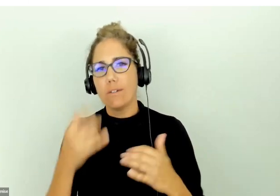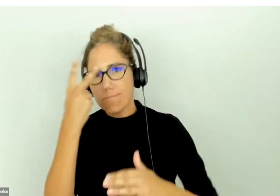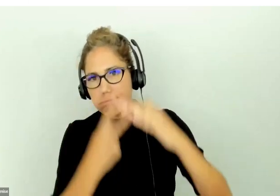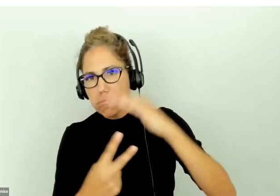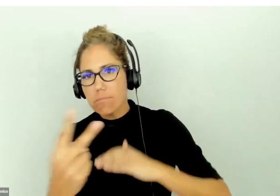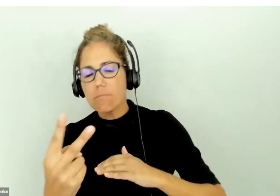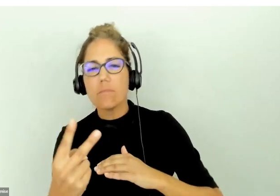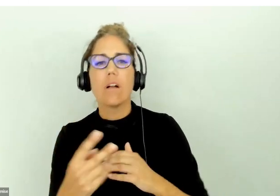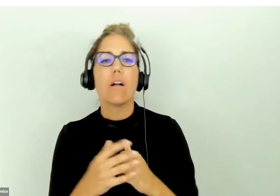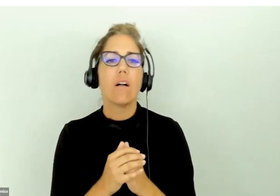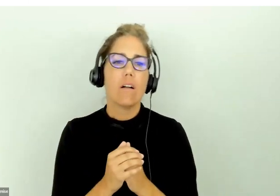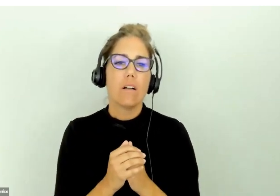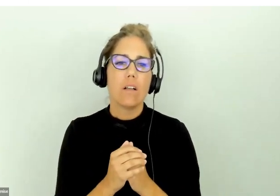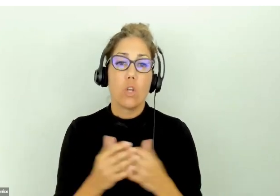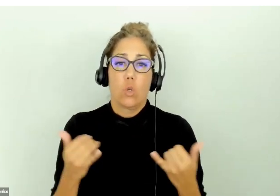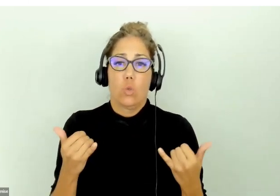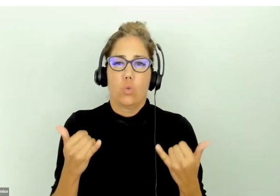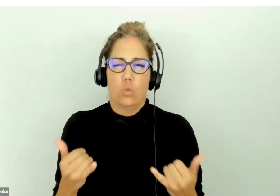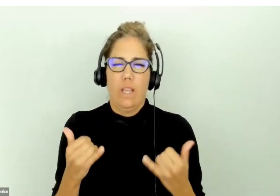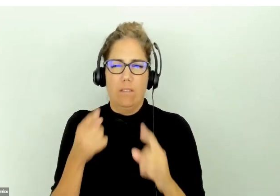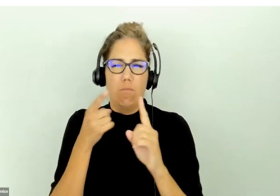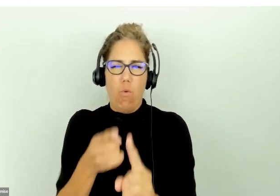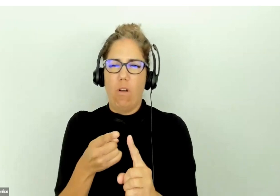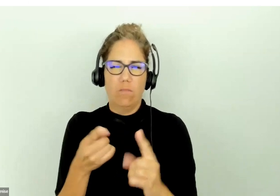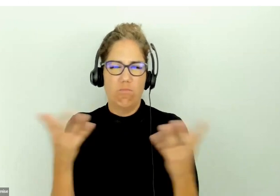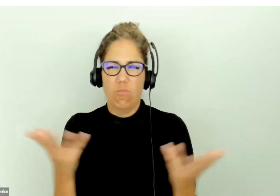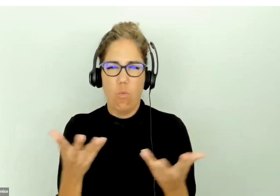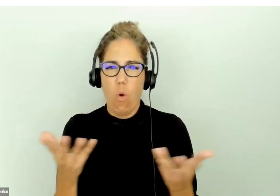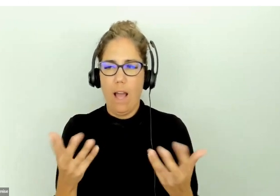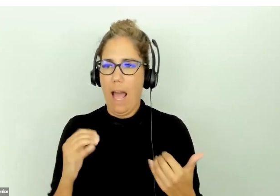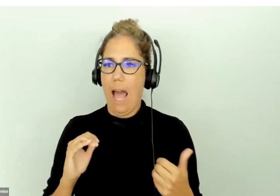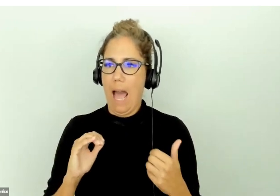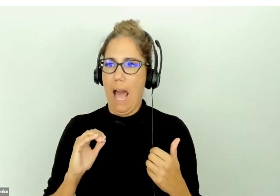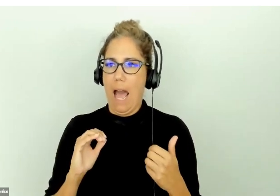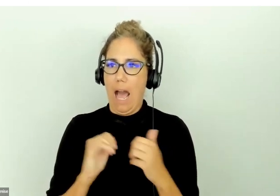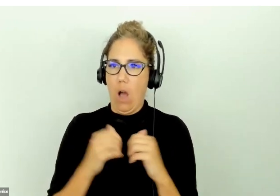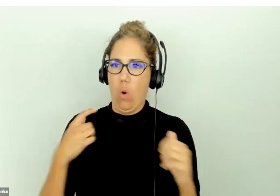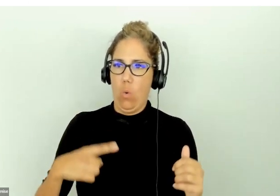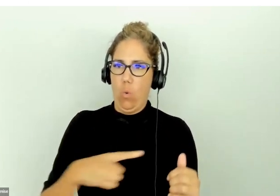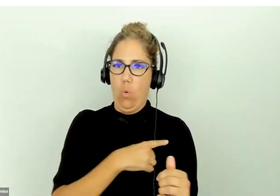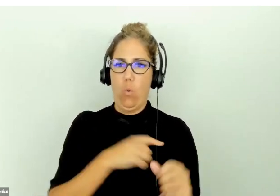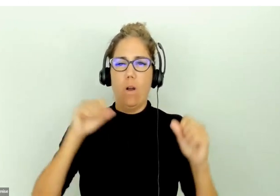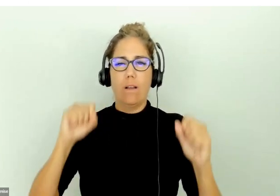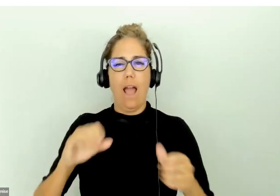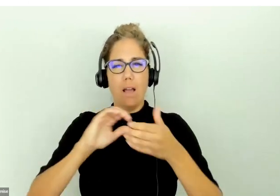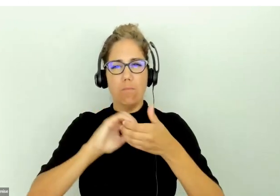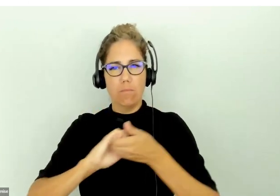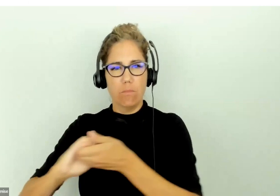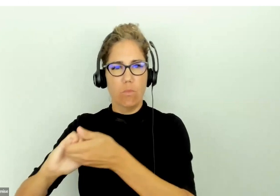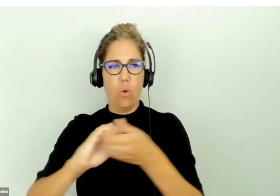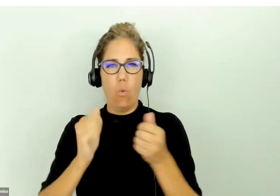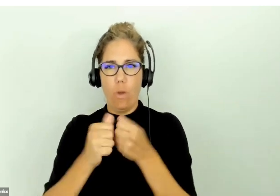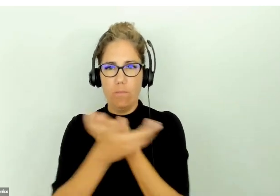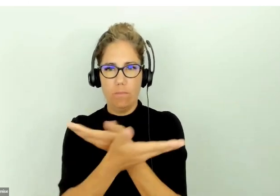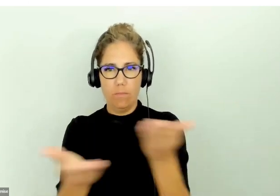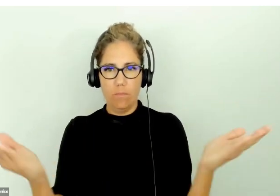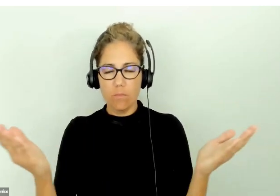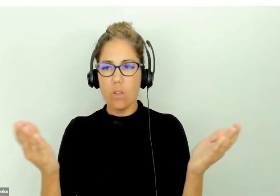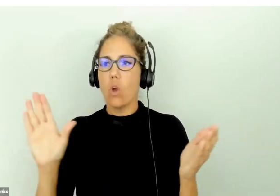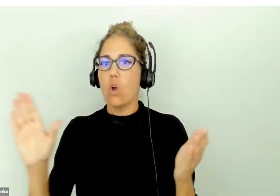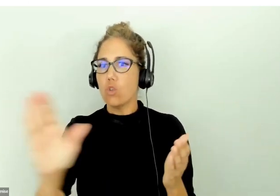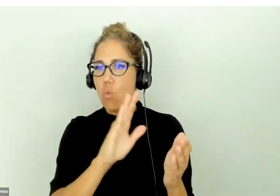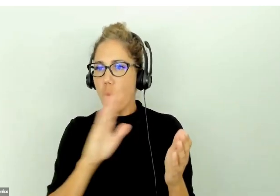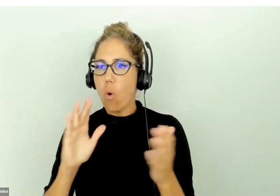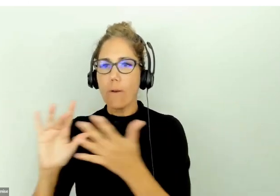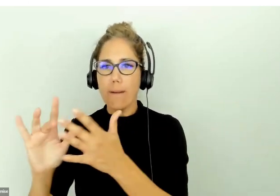what today is in large part about, which is how we can partner with all of you to engage your networks